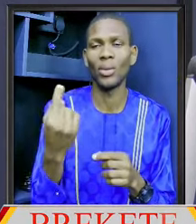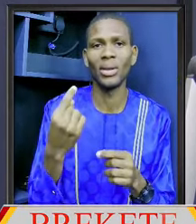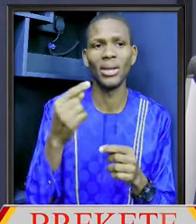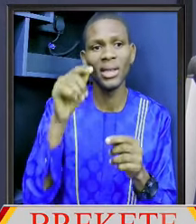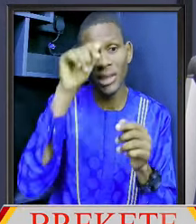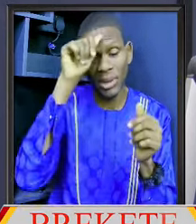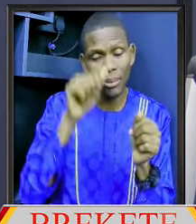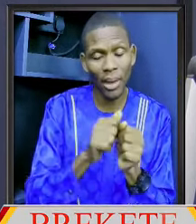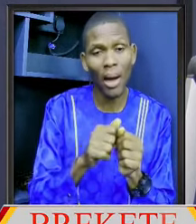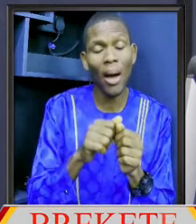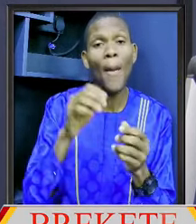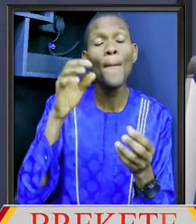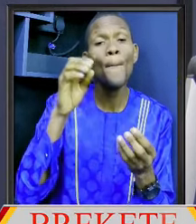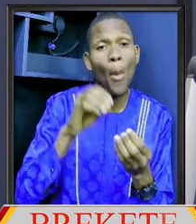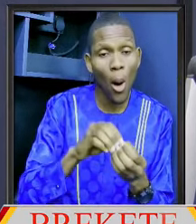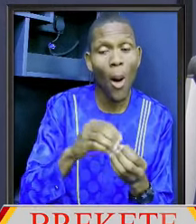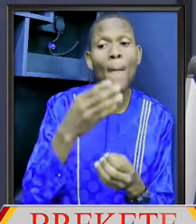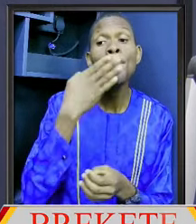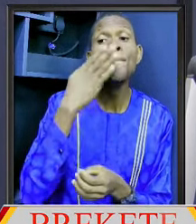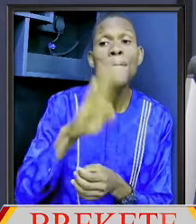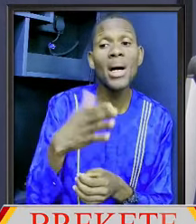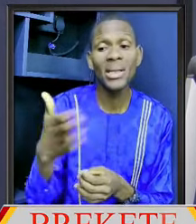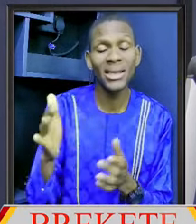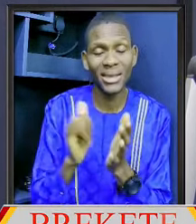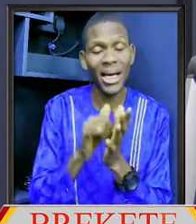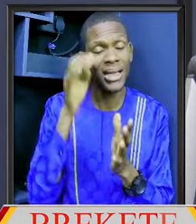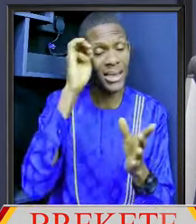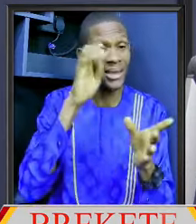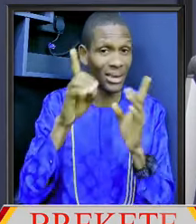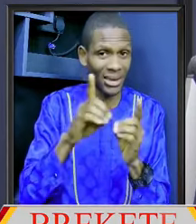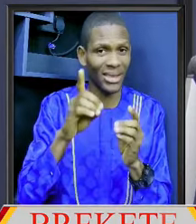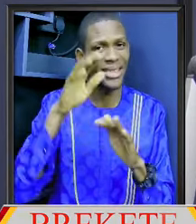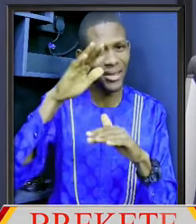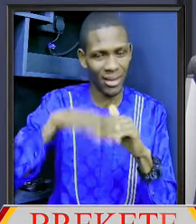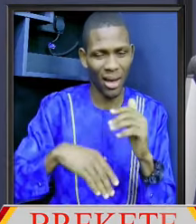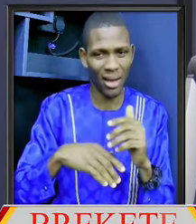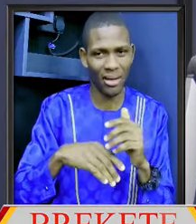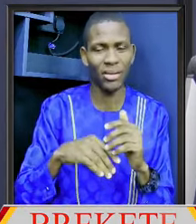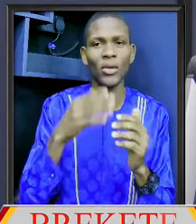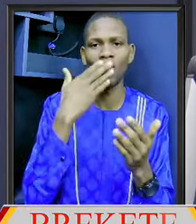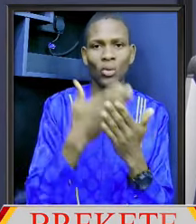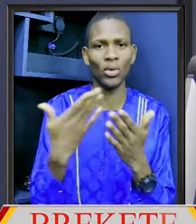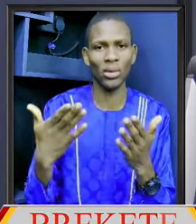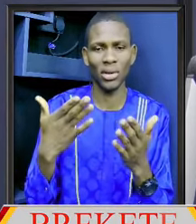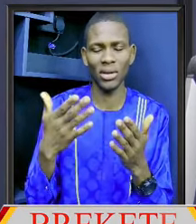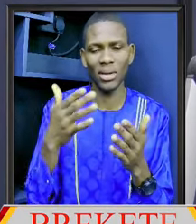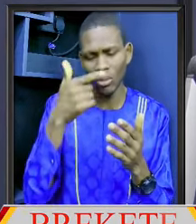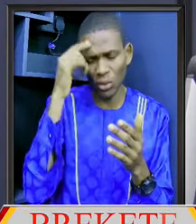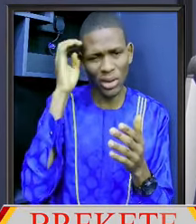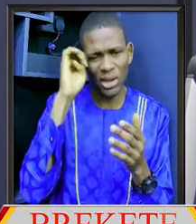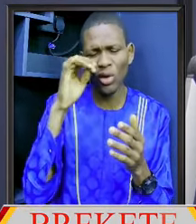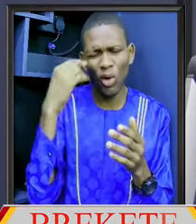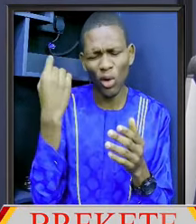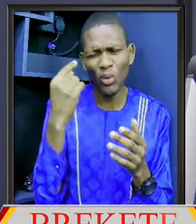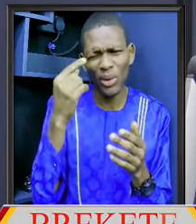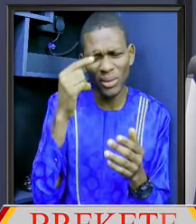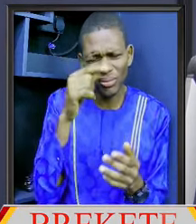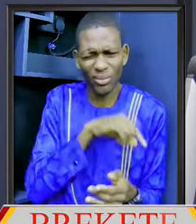more of bad things where I do than good things where I do. Because I dey conscious of that bad thing when I do.